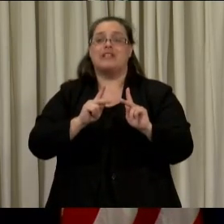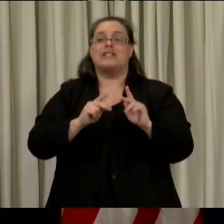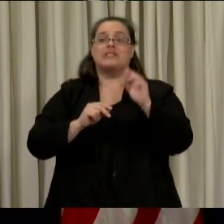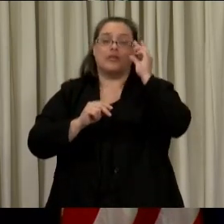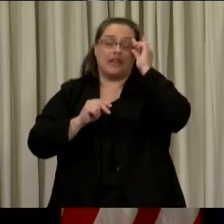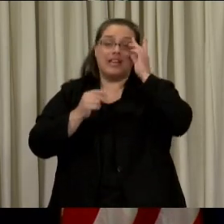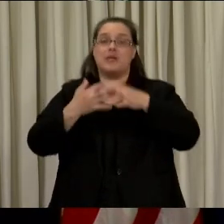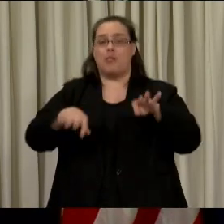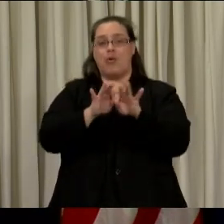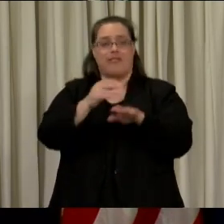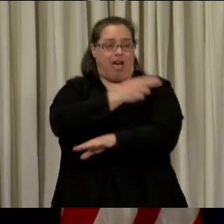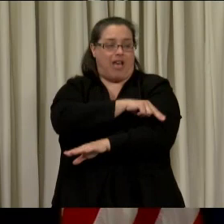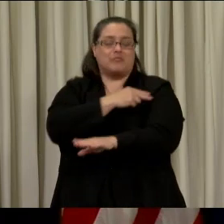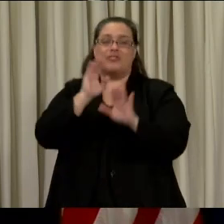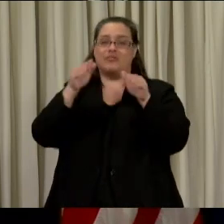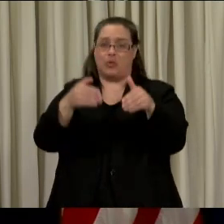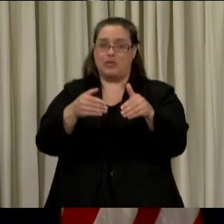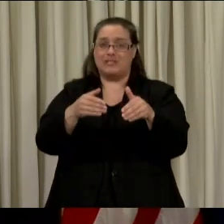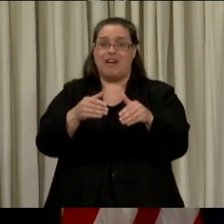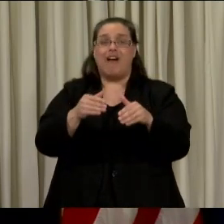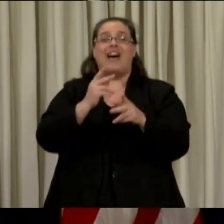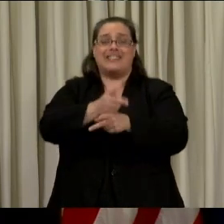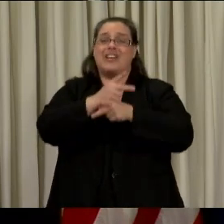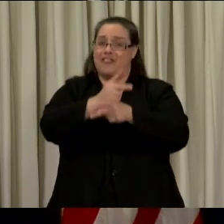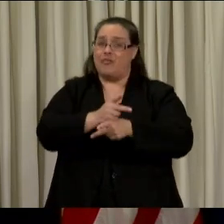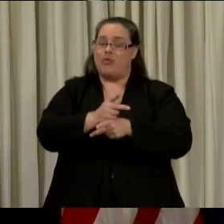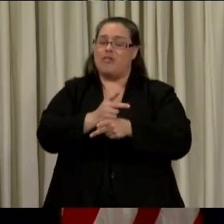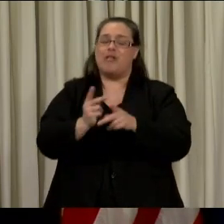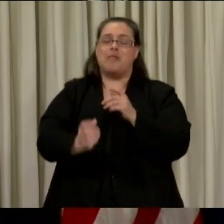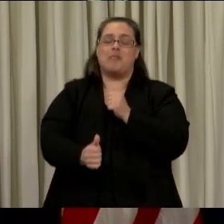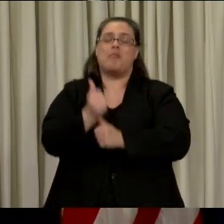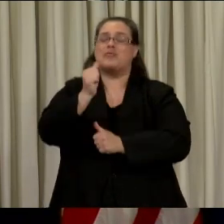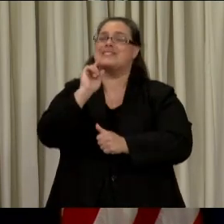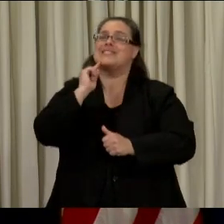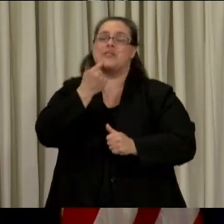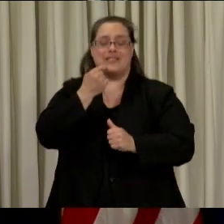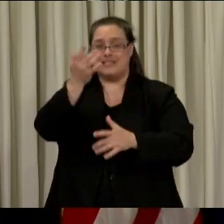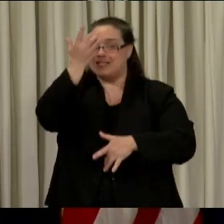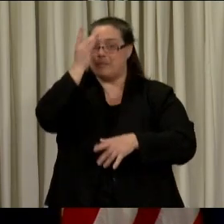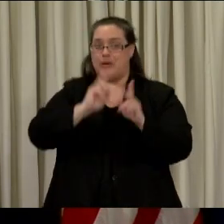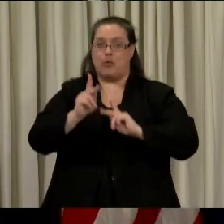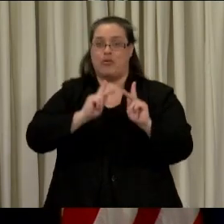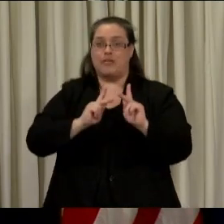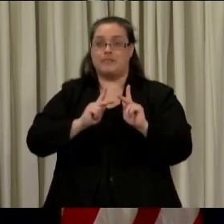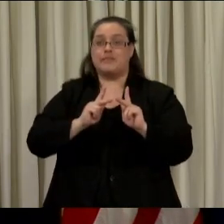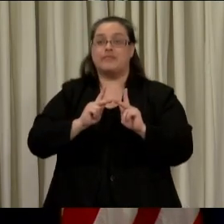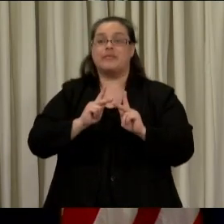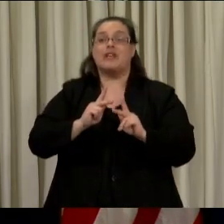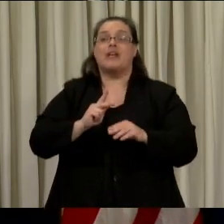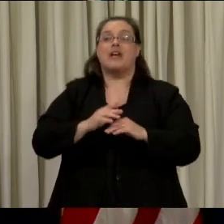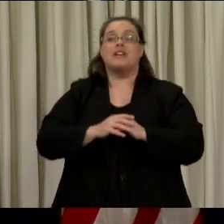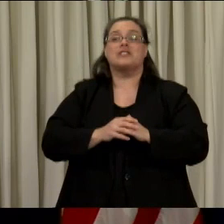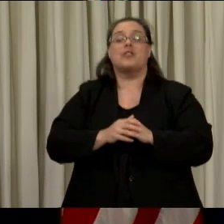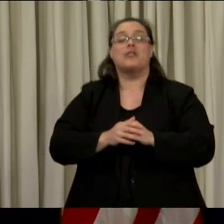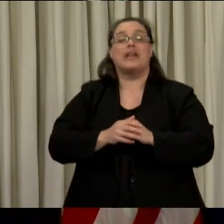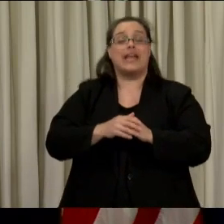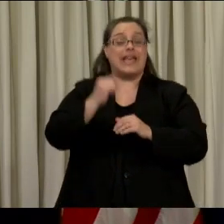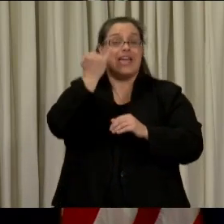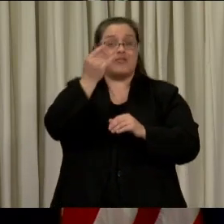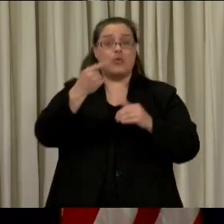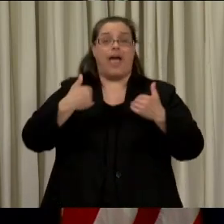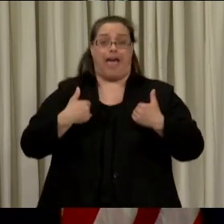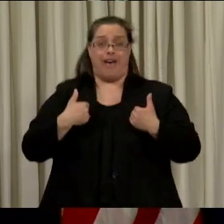people. And just a reminder about the symptoms of COVID-19 that you are likely to require that you will be tested, and they are a